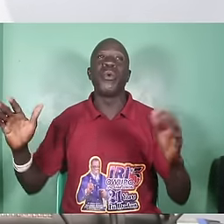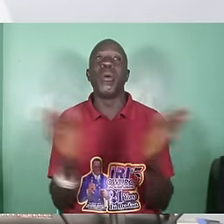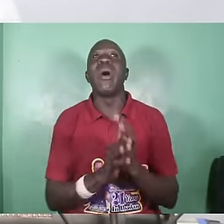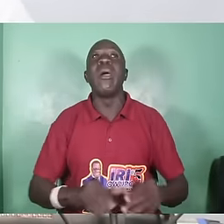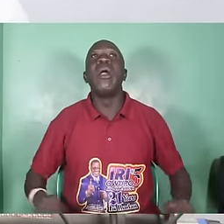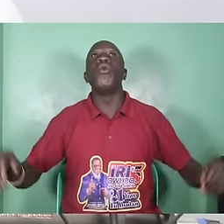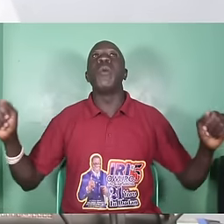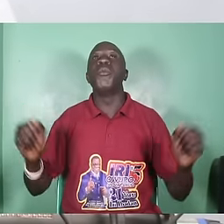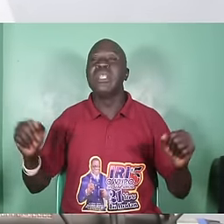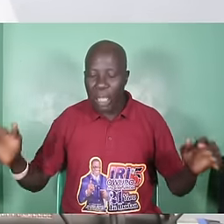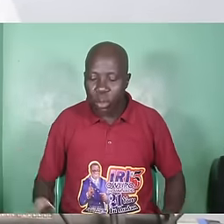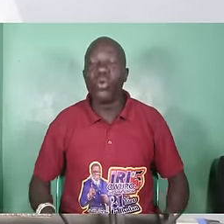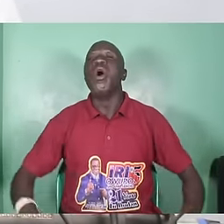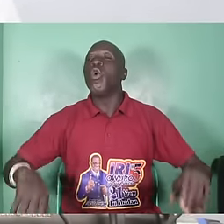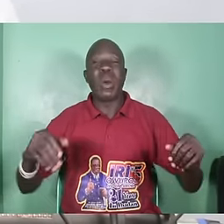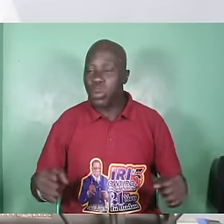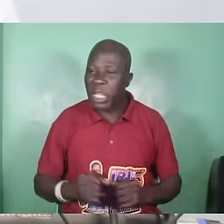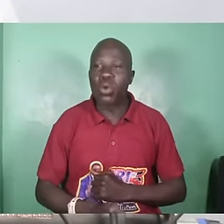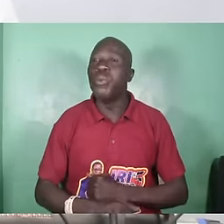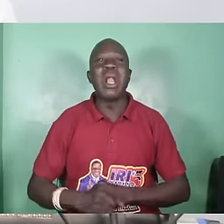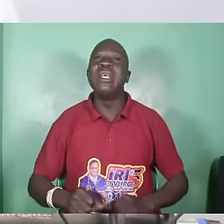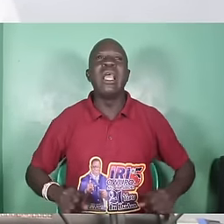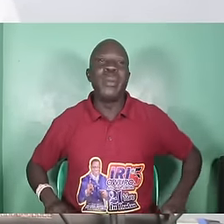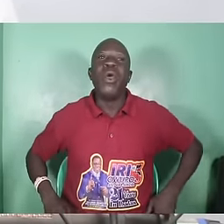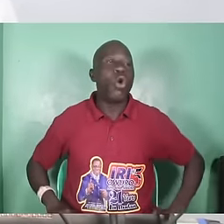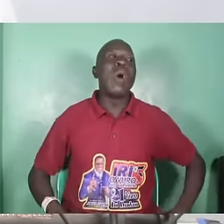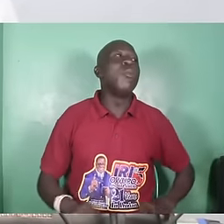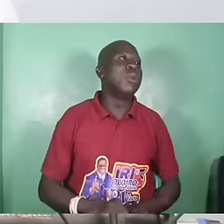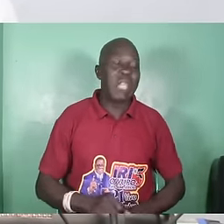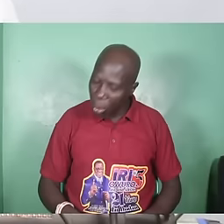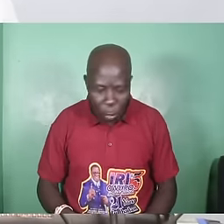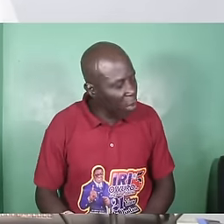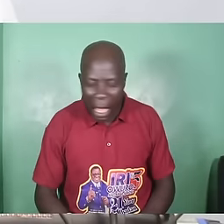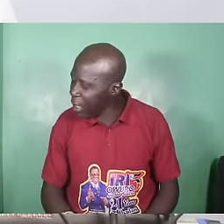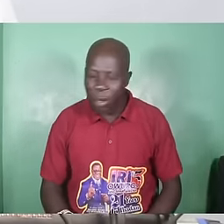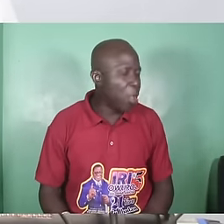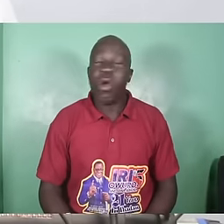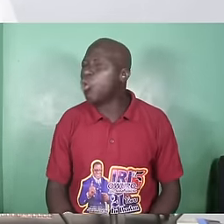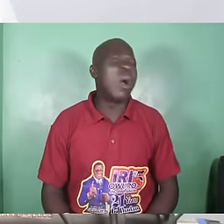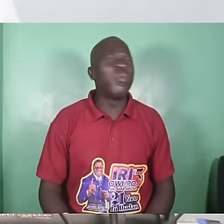Oh, my God.